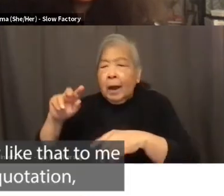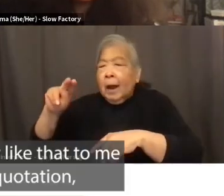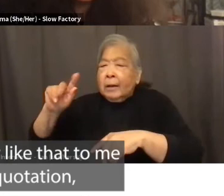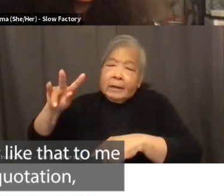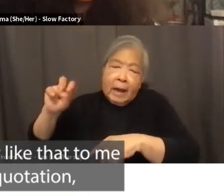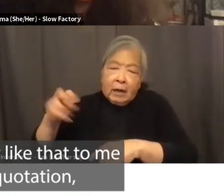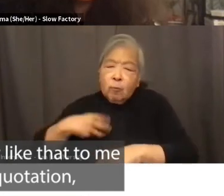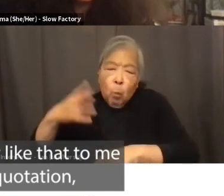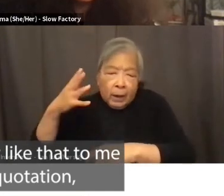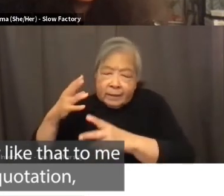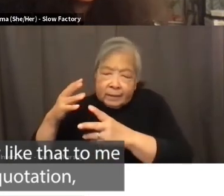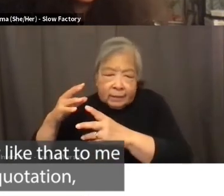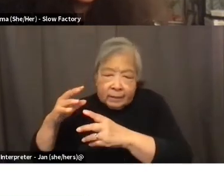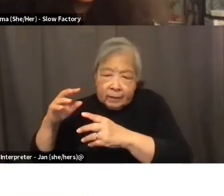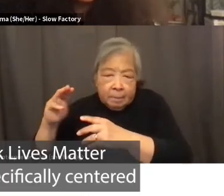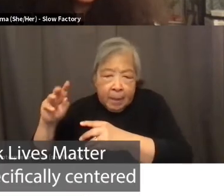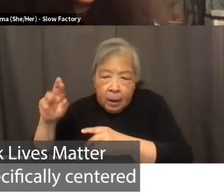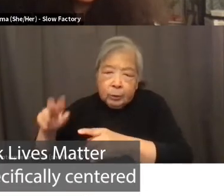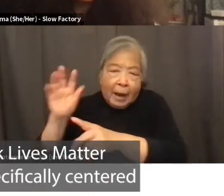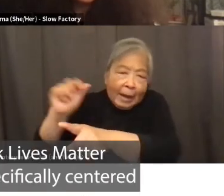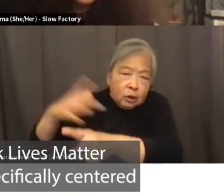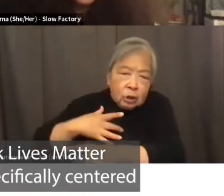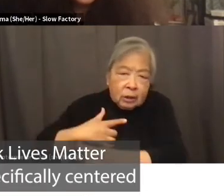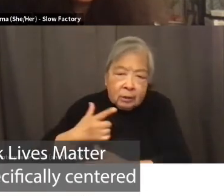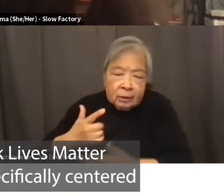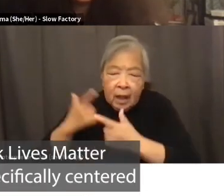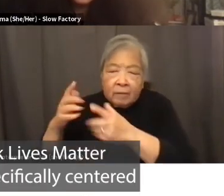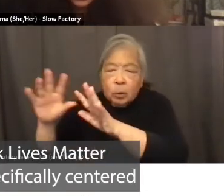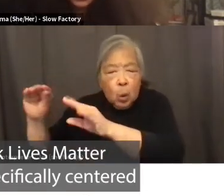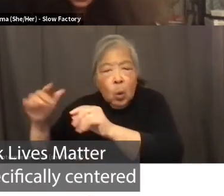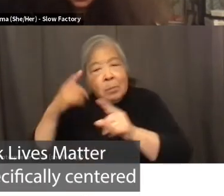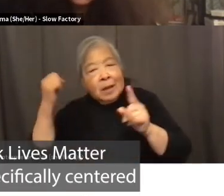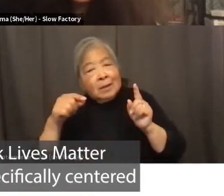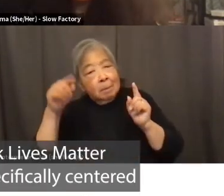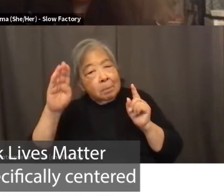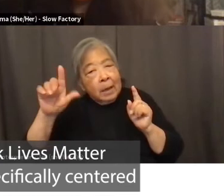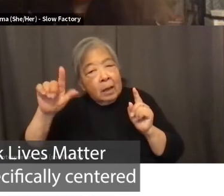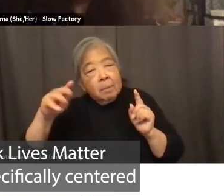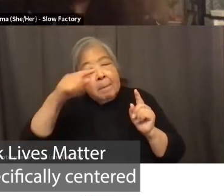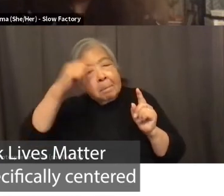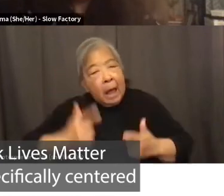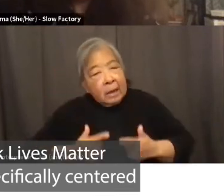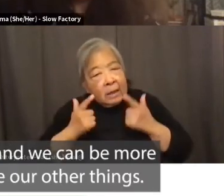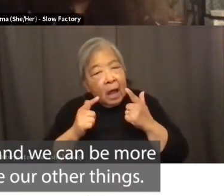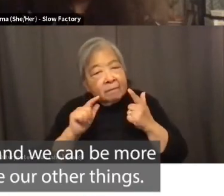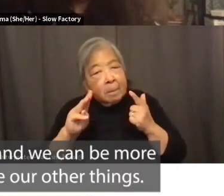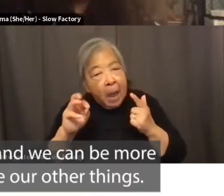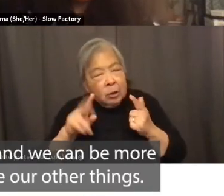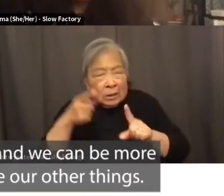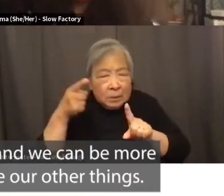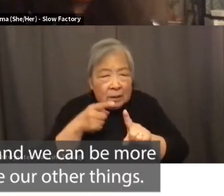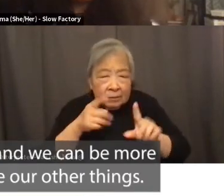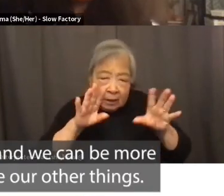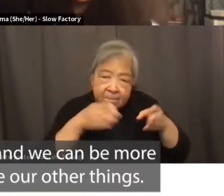lives matter, like that to me is direct co-optation, because Black Lives Matter as a movement is specifically centered around Black